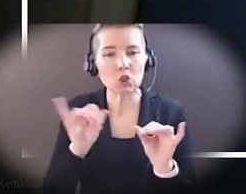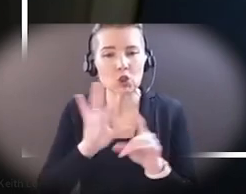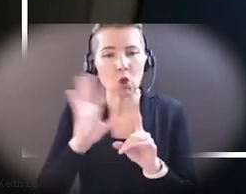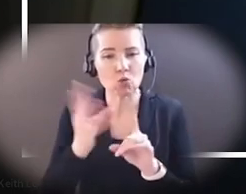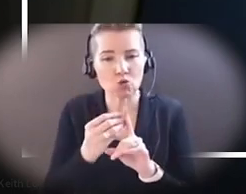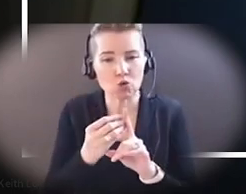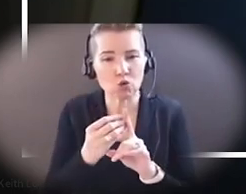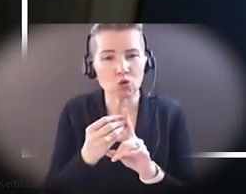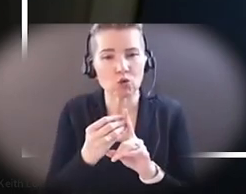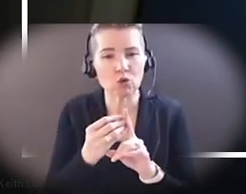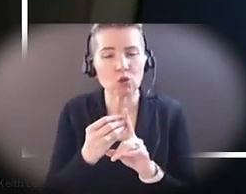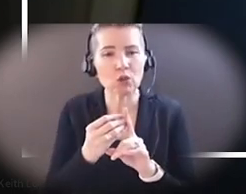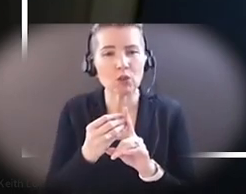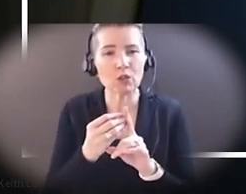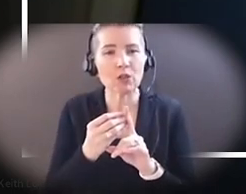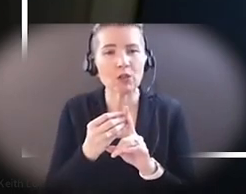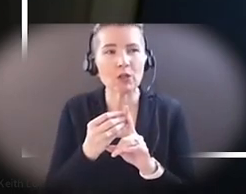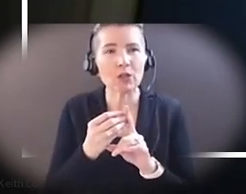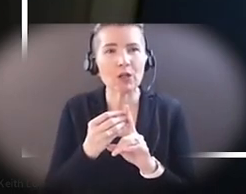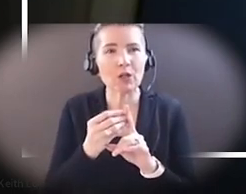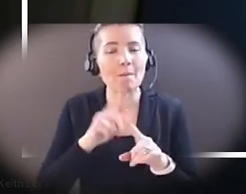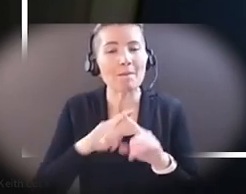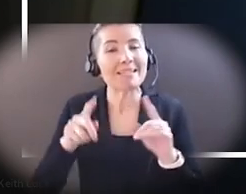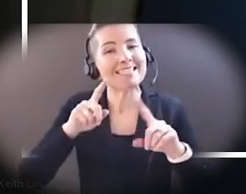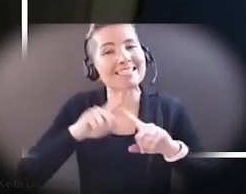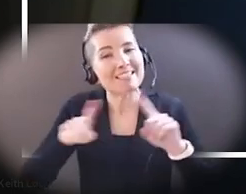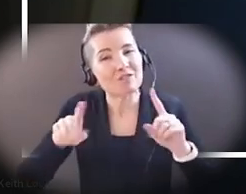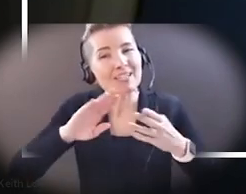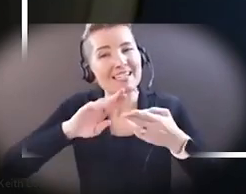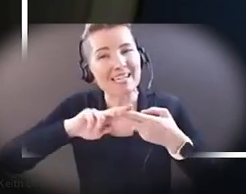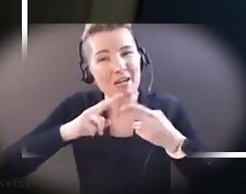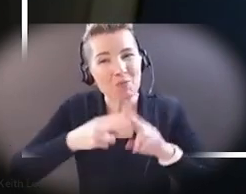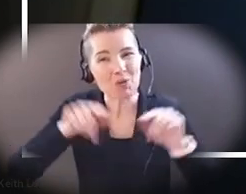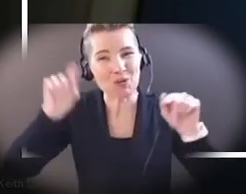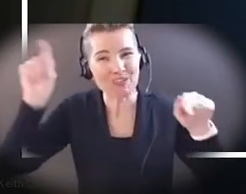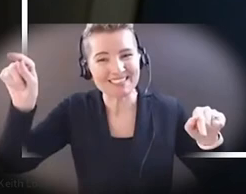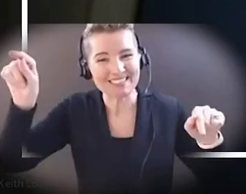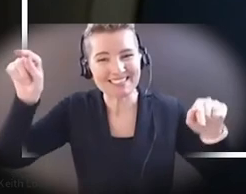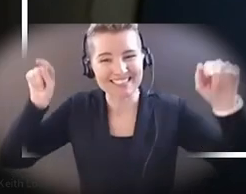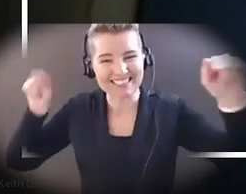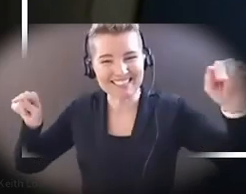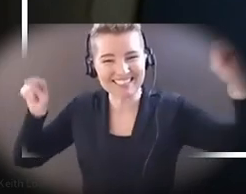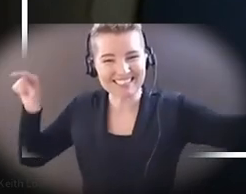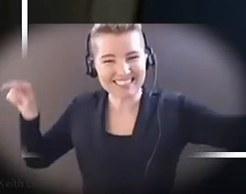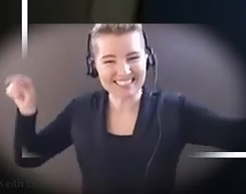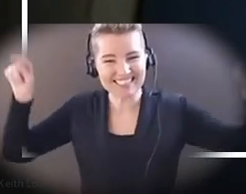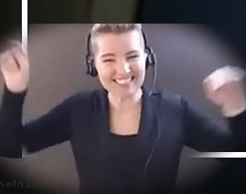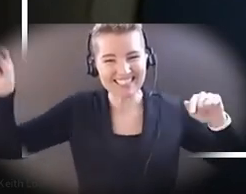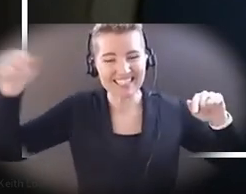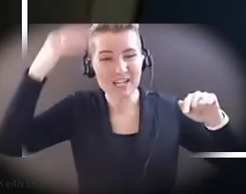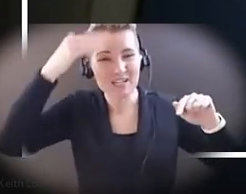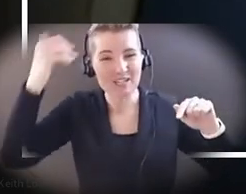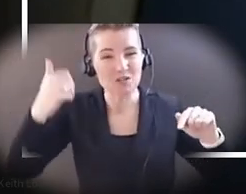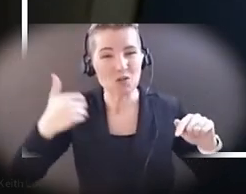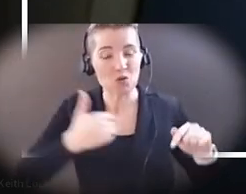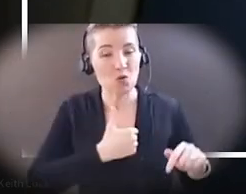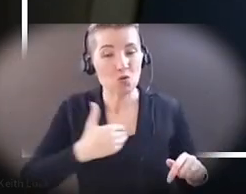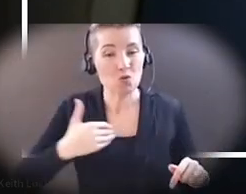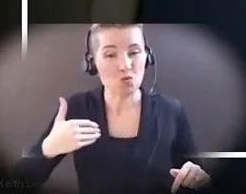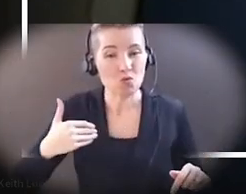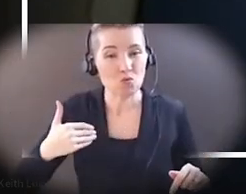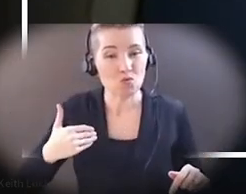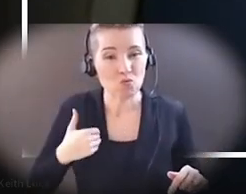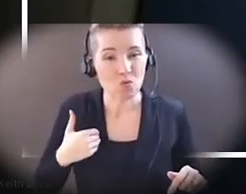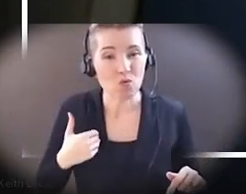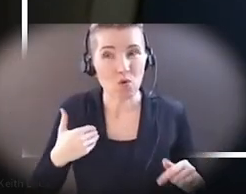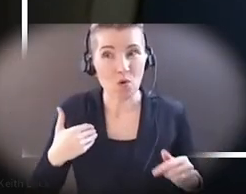different neighborhoods. I mean, it's a very tough question. It's a very interesting question, because Toronto has maybe four or five